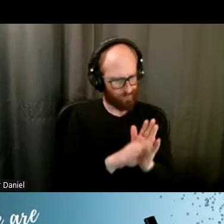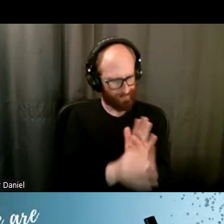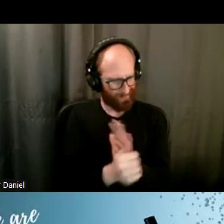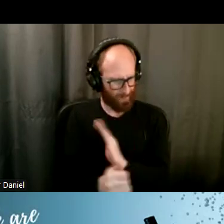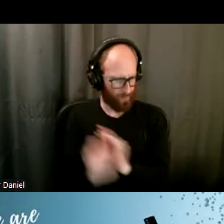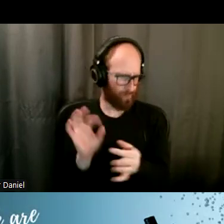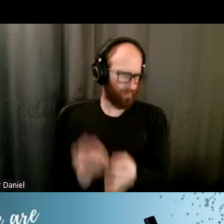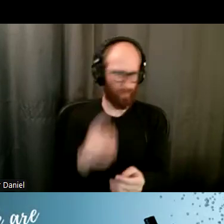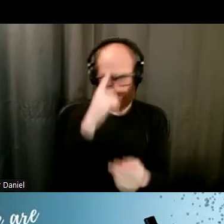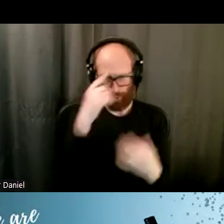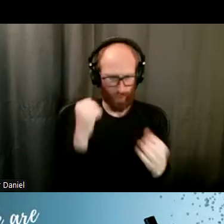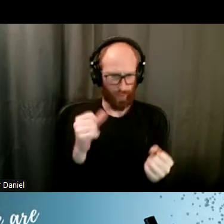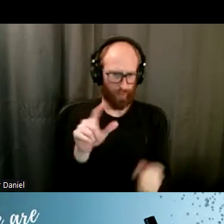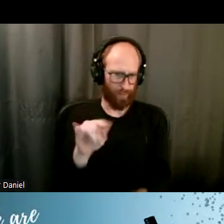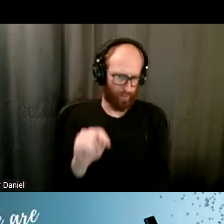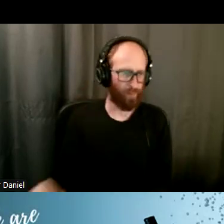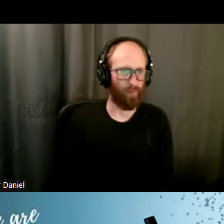literacy.